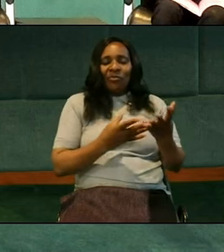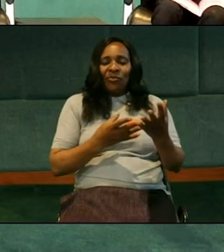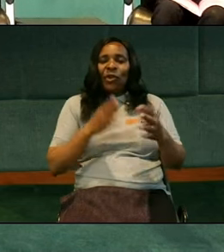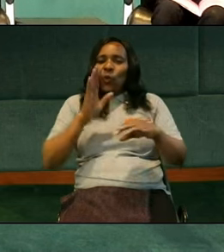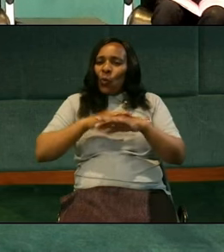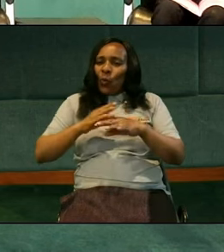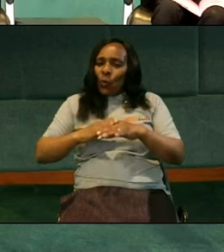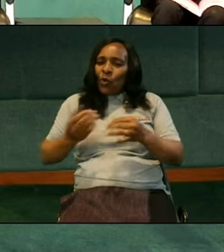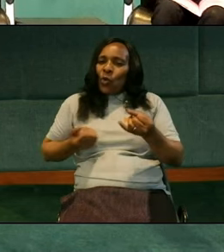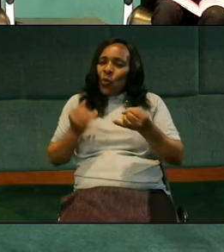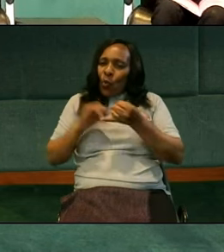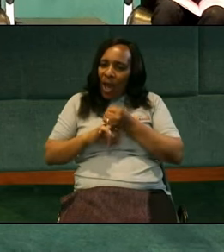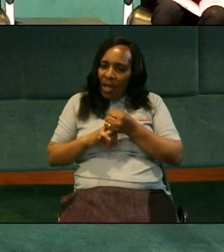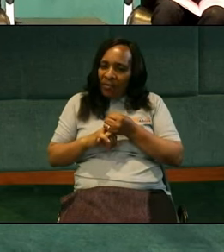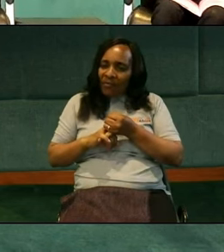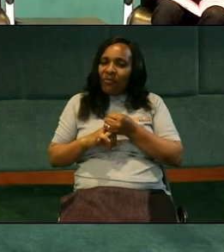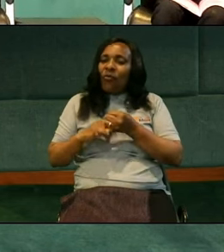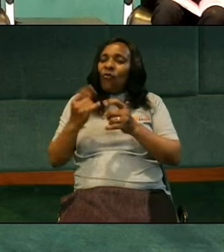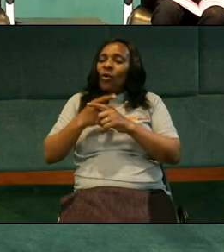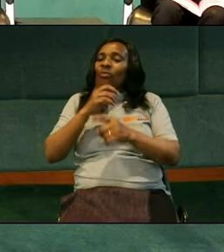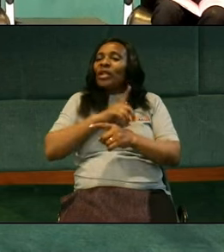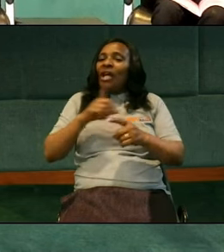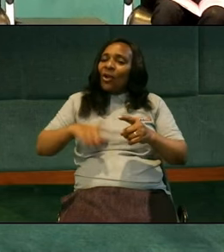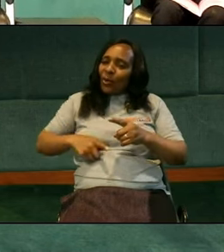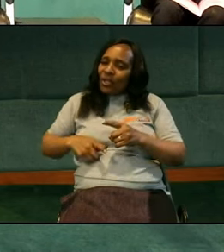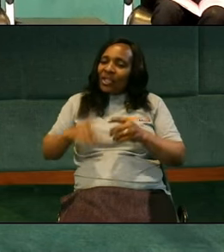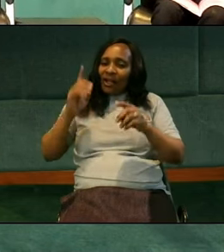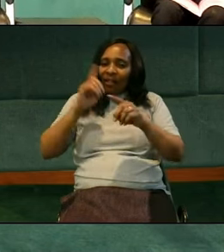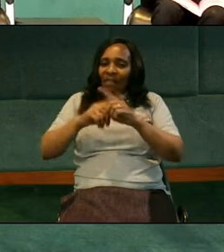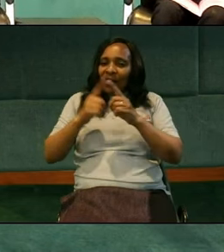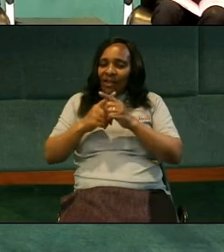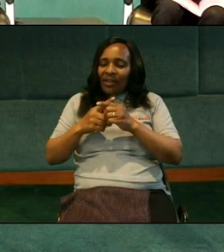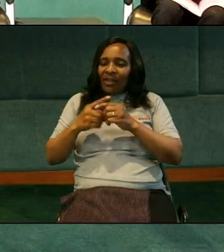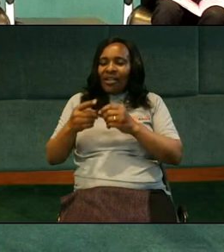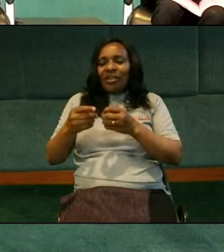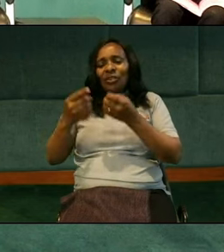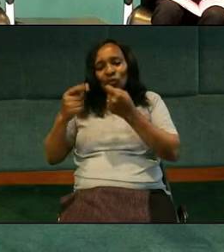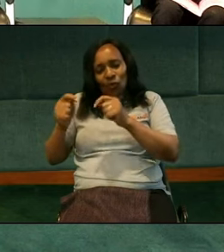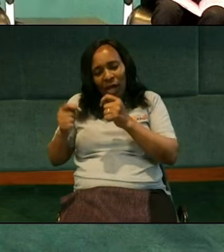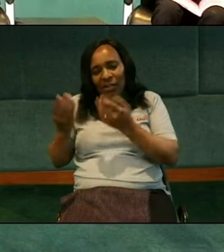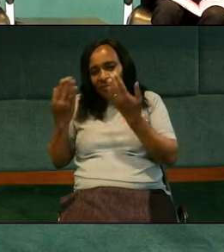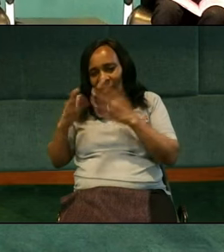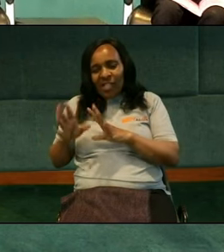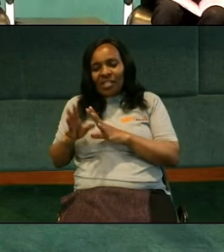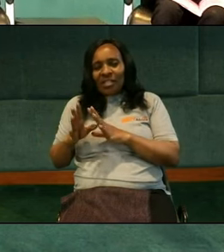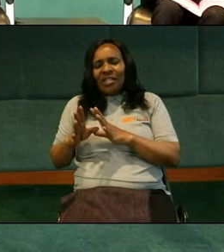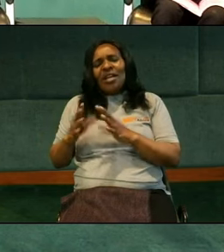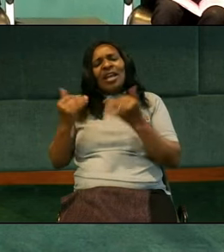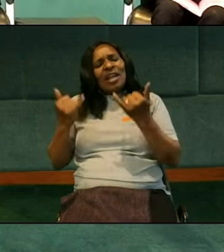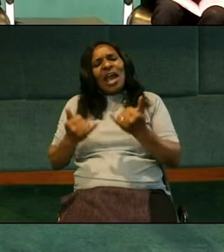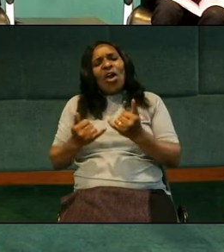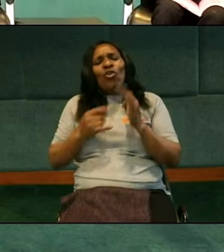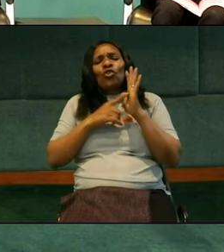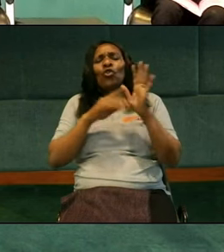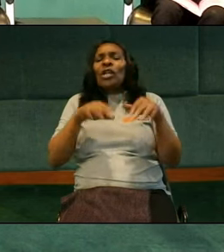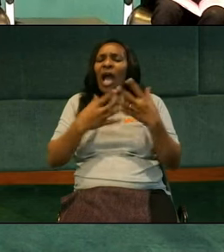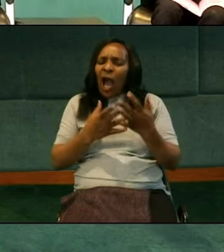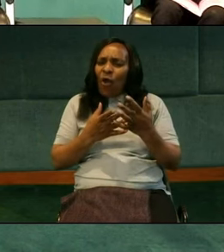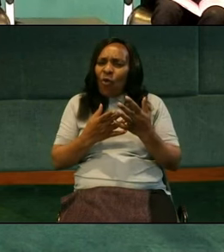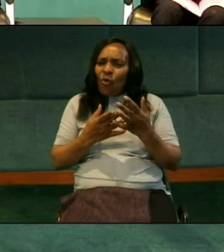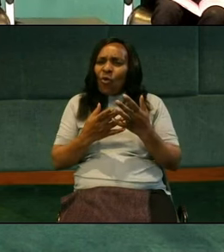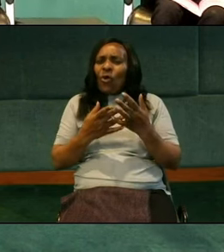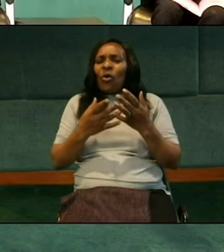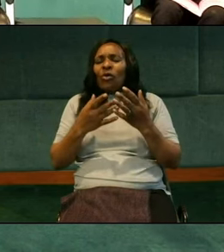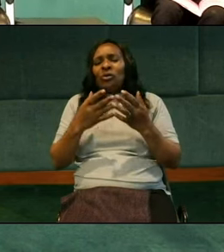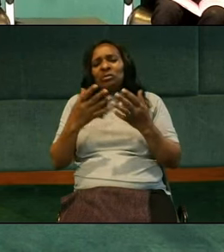good wife Adam had was from the Lord. So it just shows us how vulnerable we are to sin.